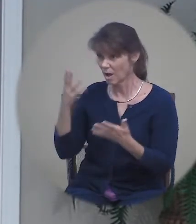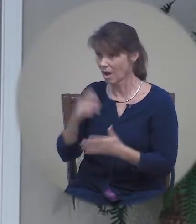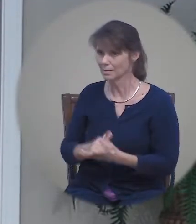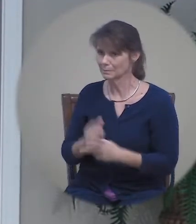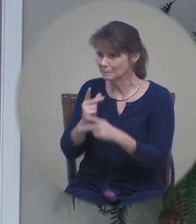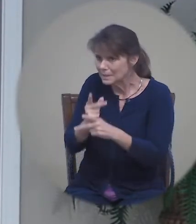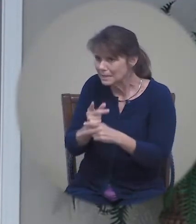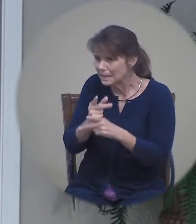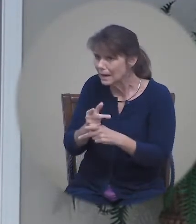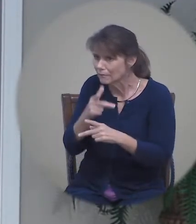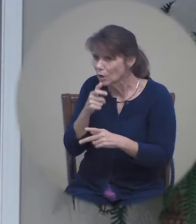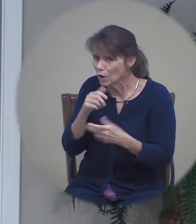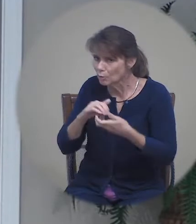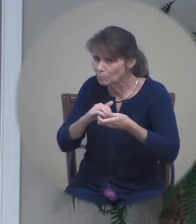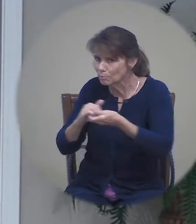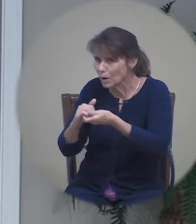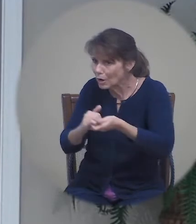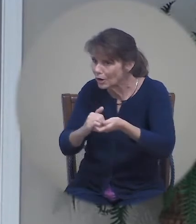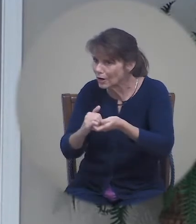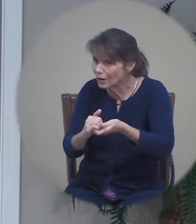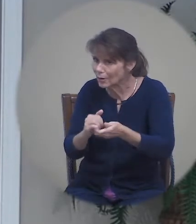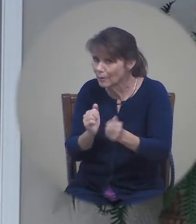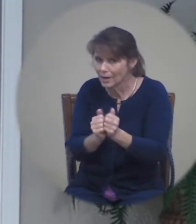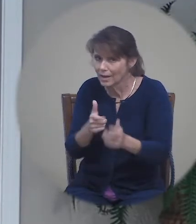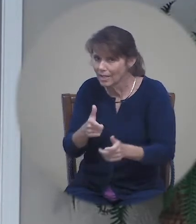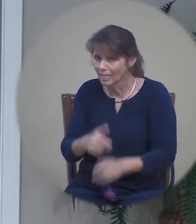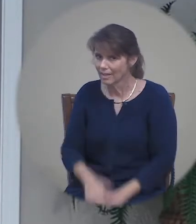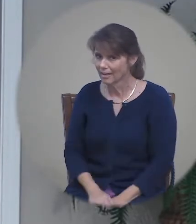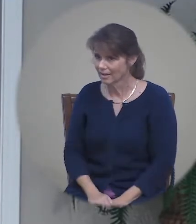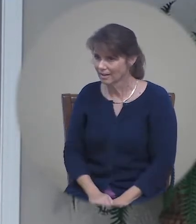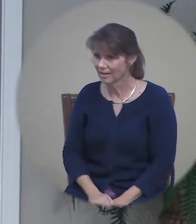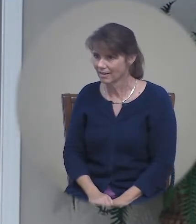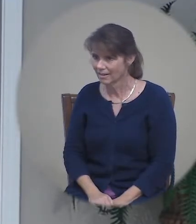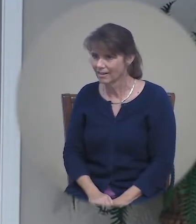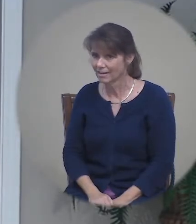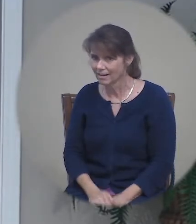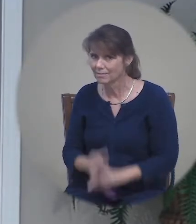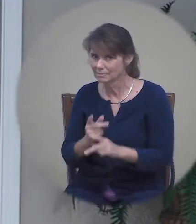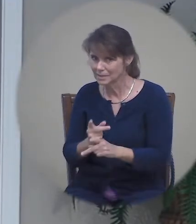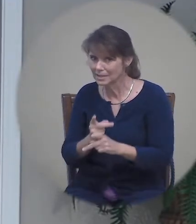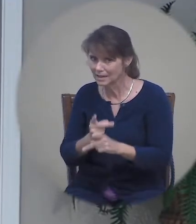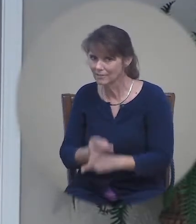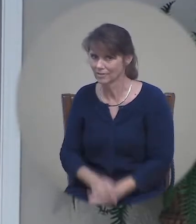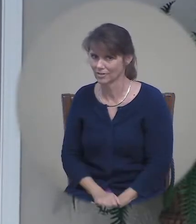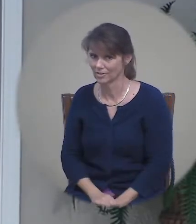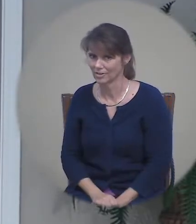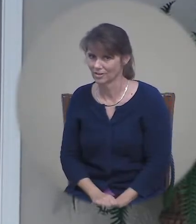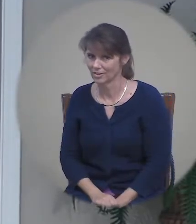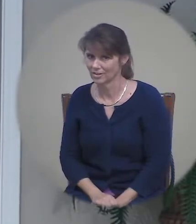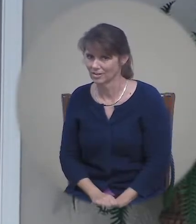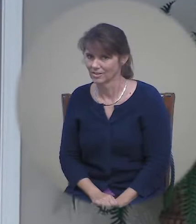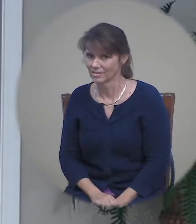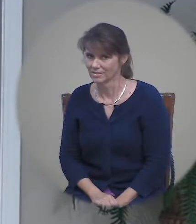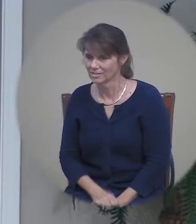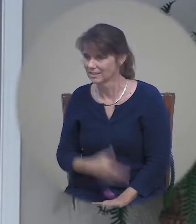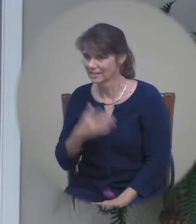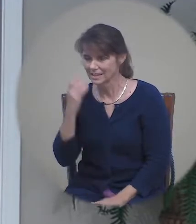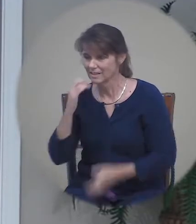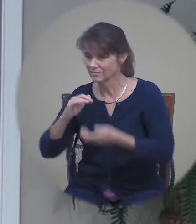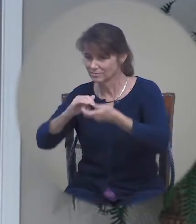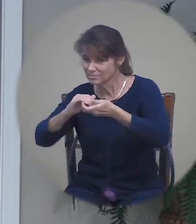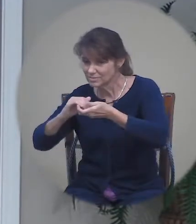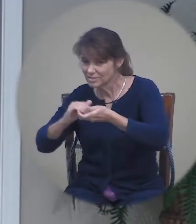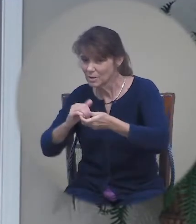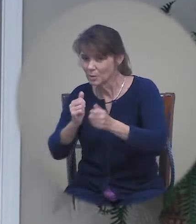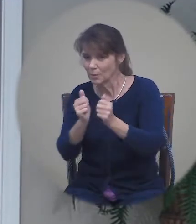deals. There's the devil and Daniel Webster in literature about striking deals with minions